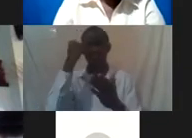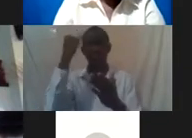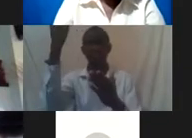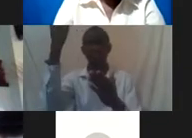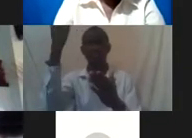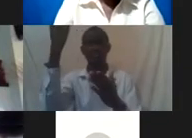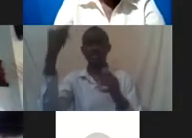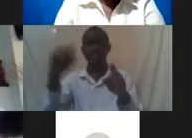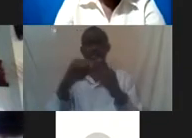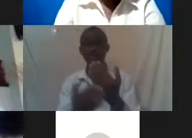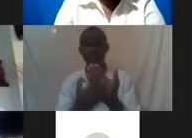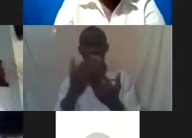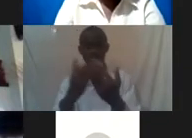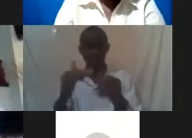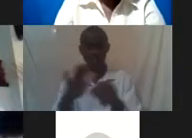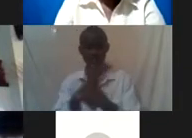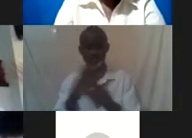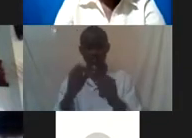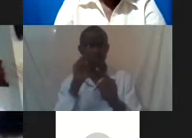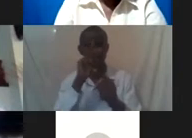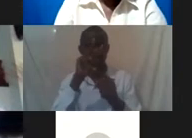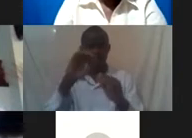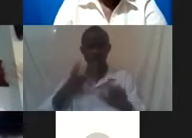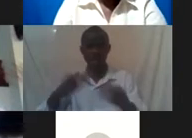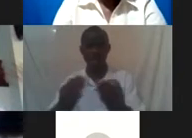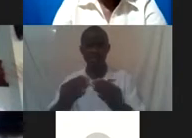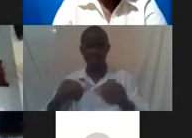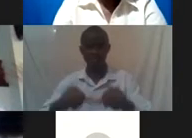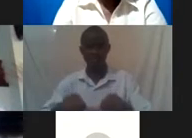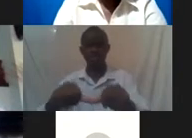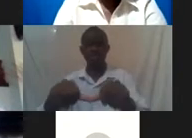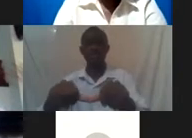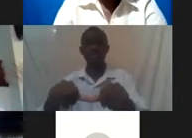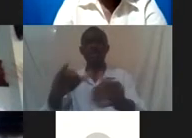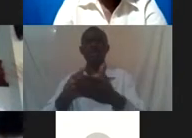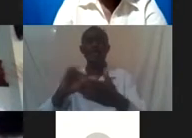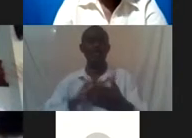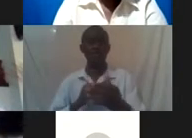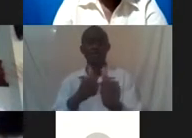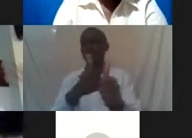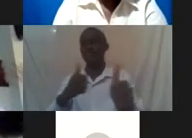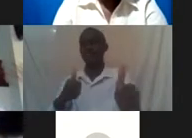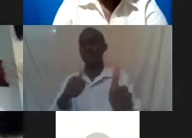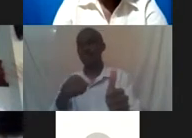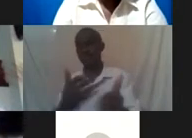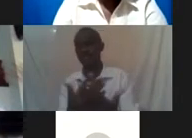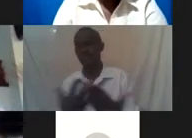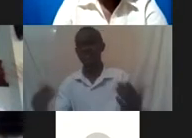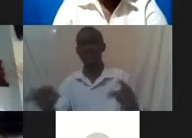to see how to move on so that we avoid some of these things